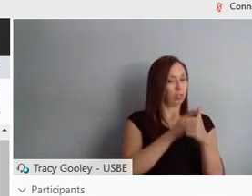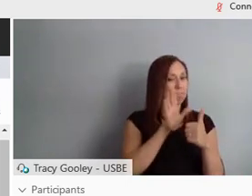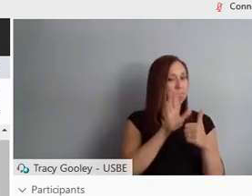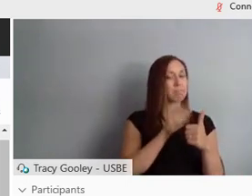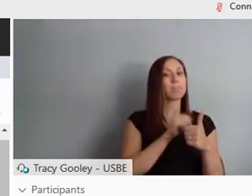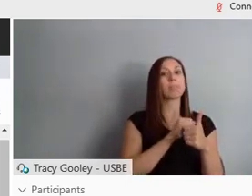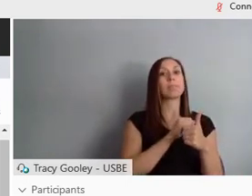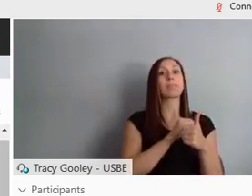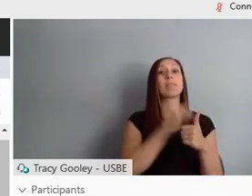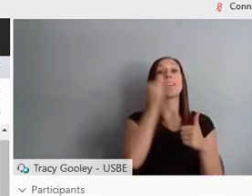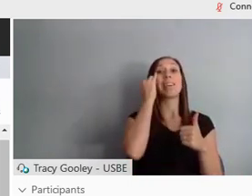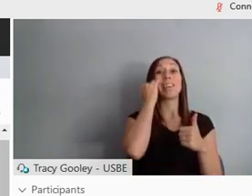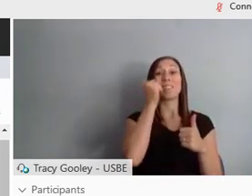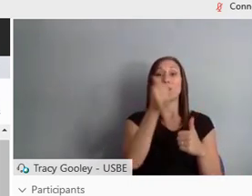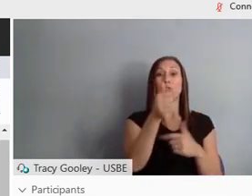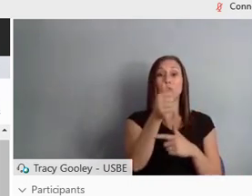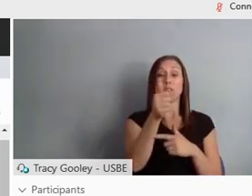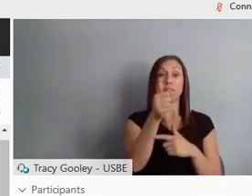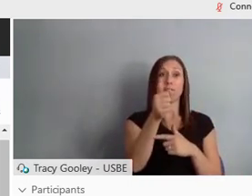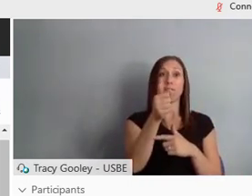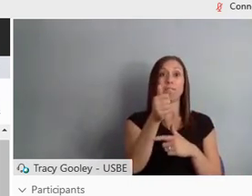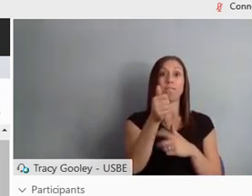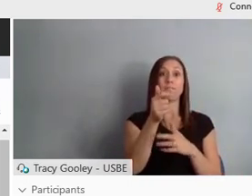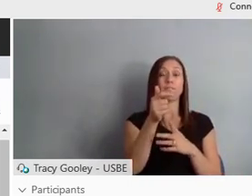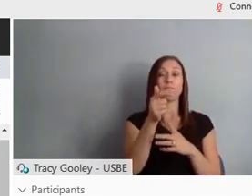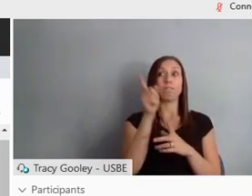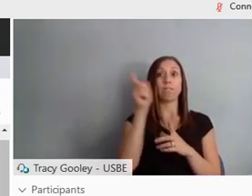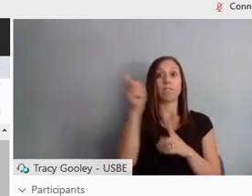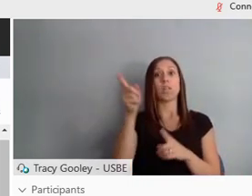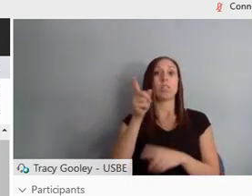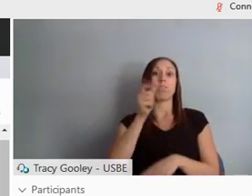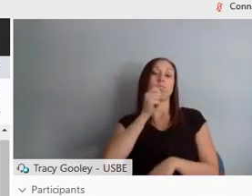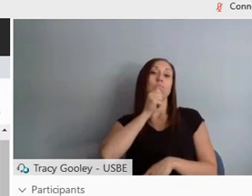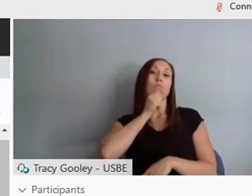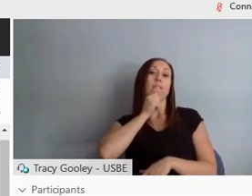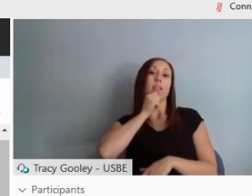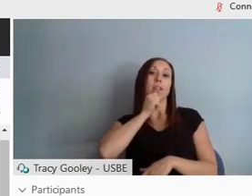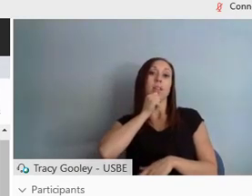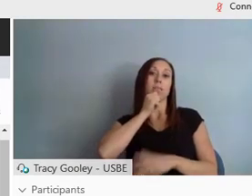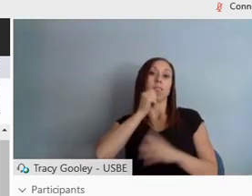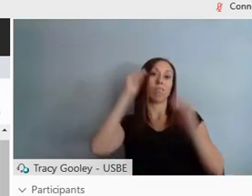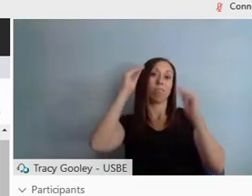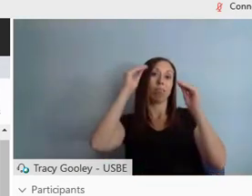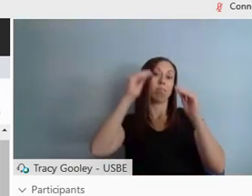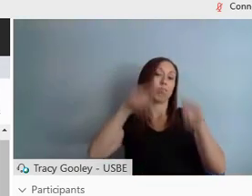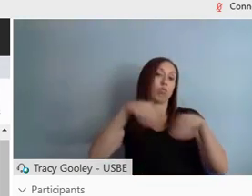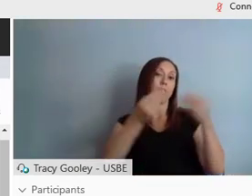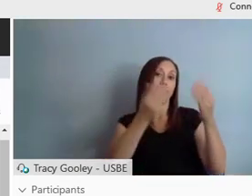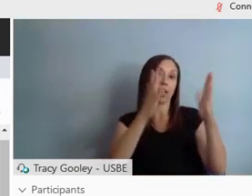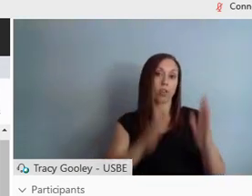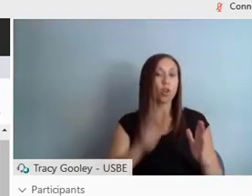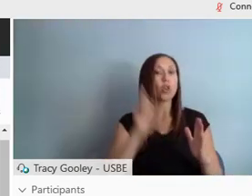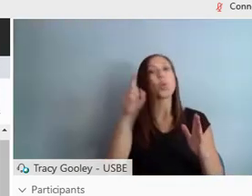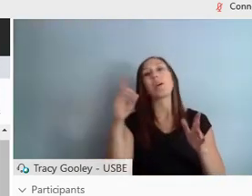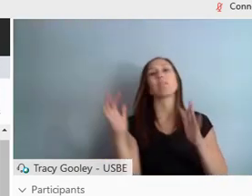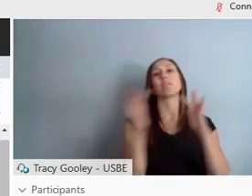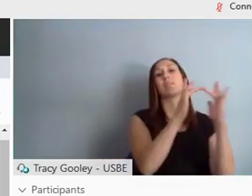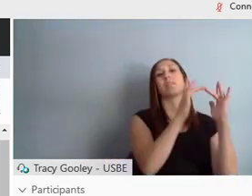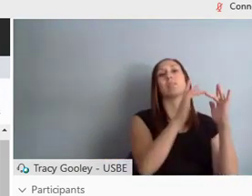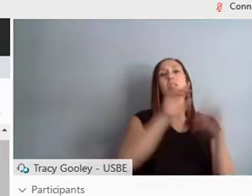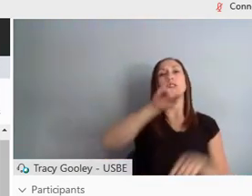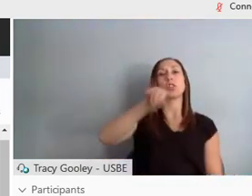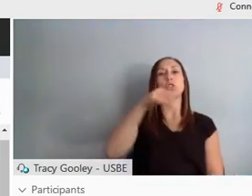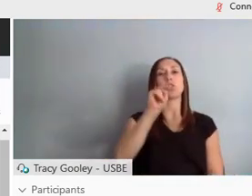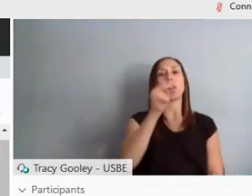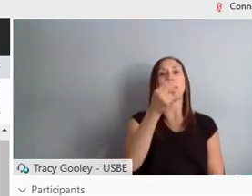Now, if you are at a private provider, you will have to coordinate with Jonathan Collins